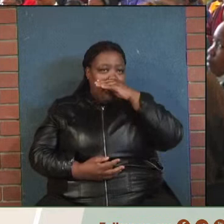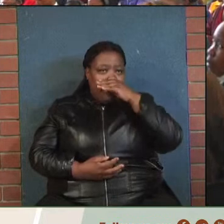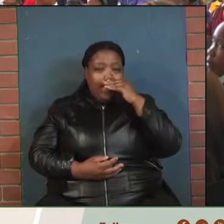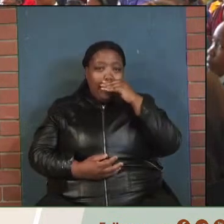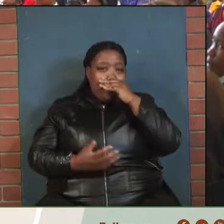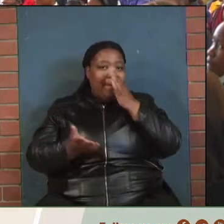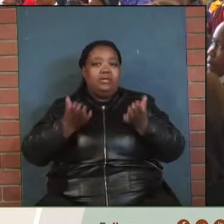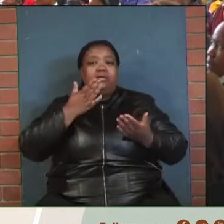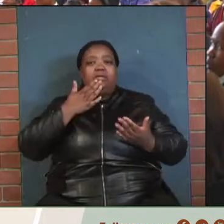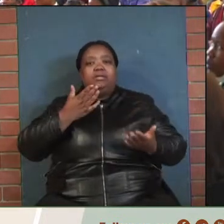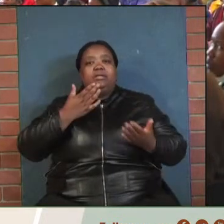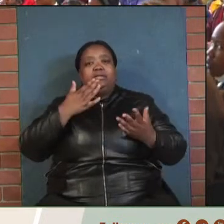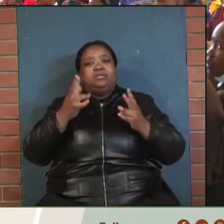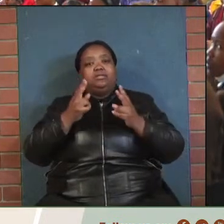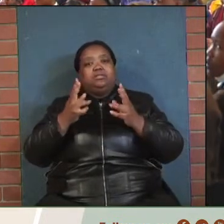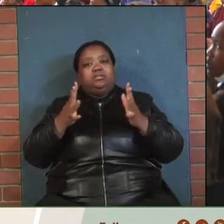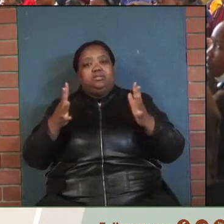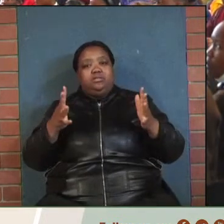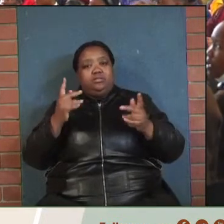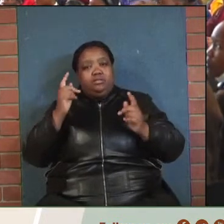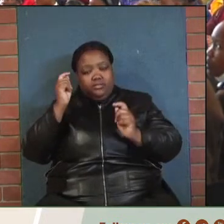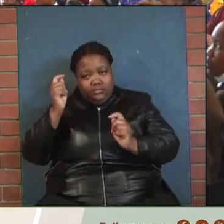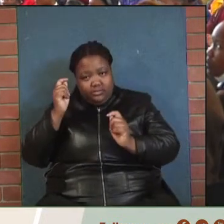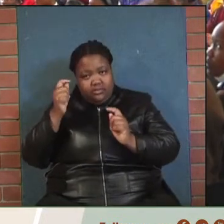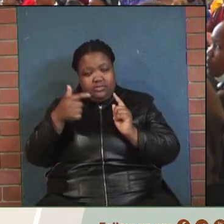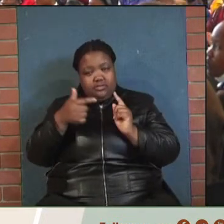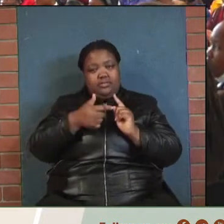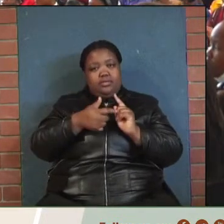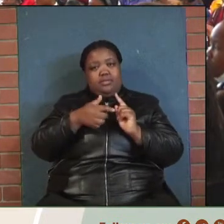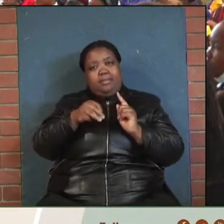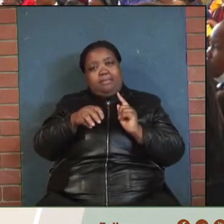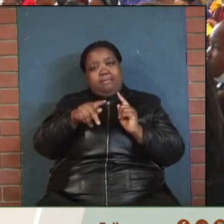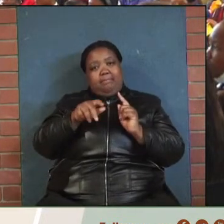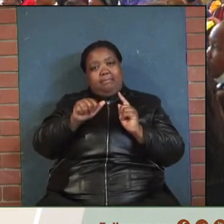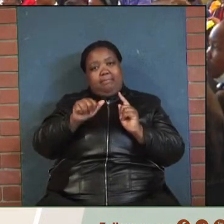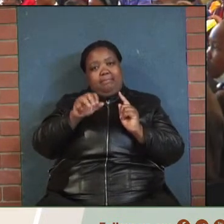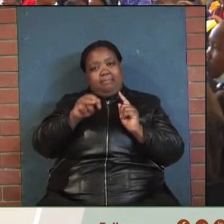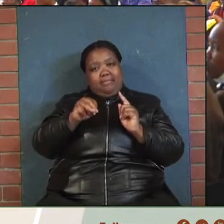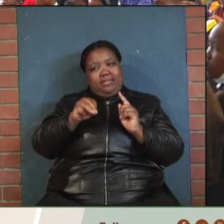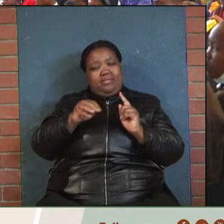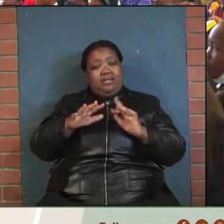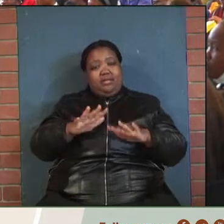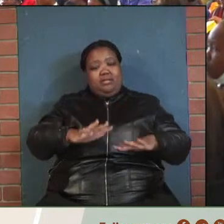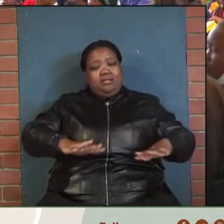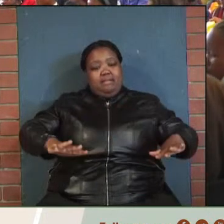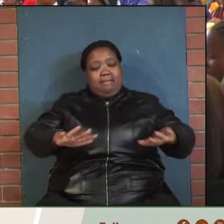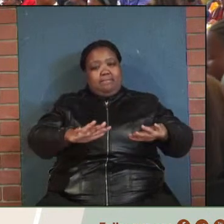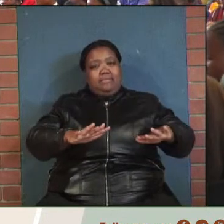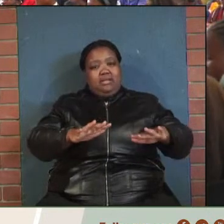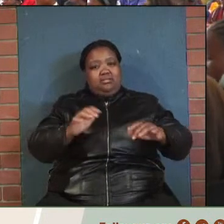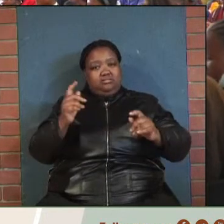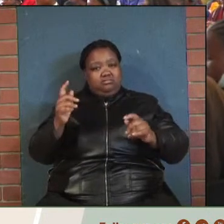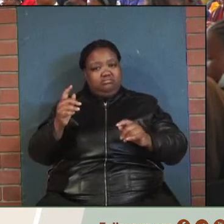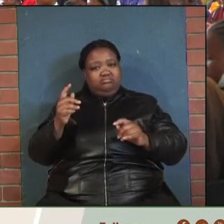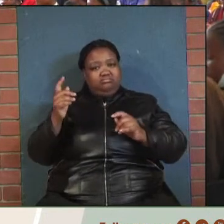Thank you very much, Honorable Mpapa Kanyane, for declaration of the precinct.